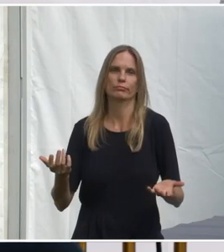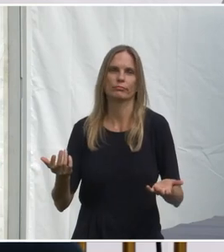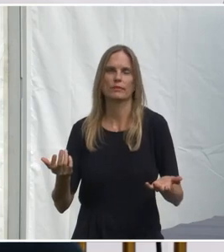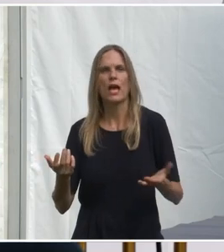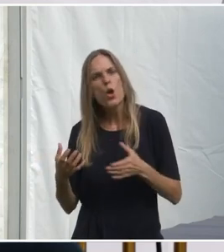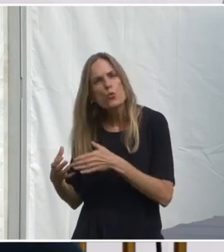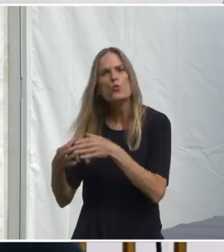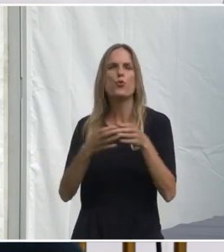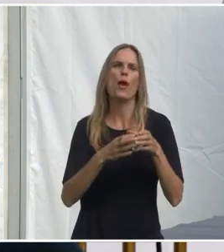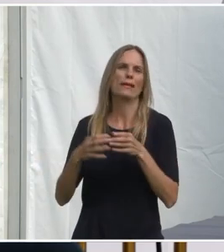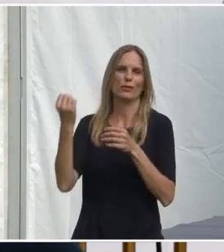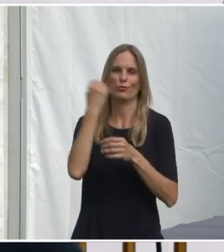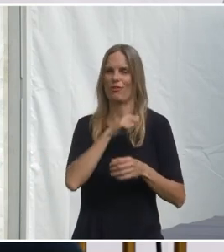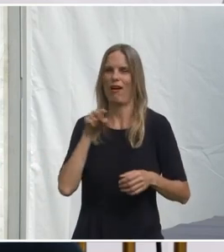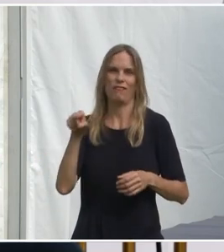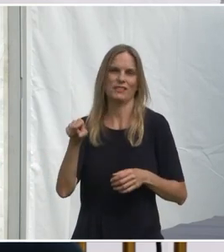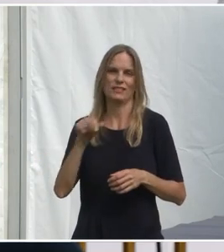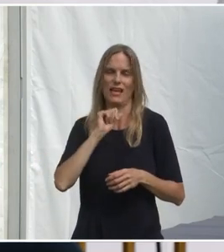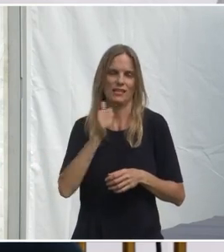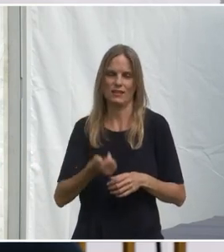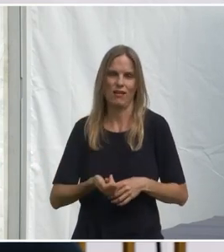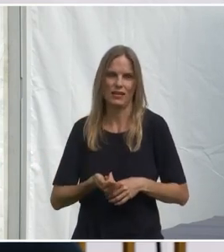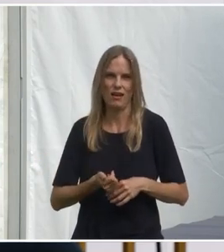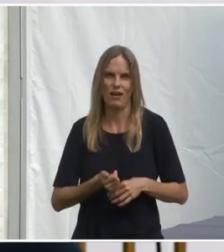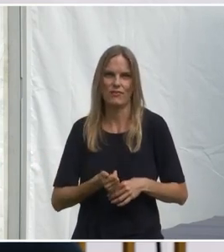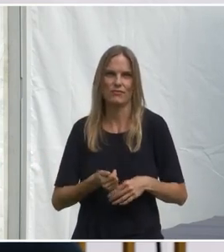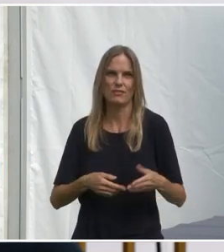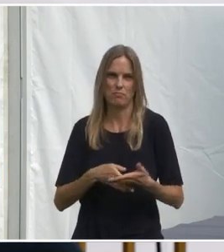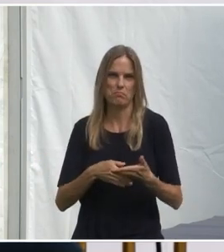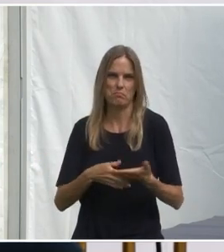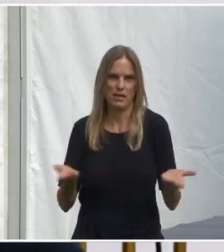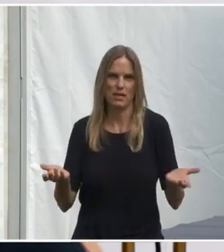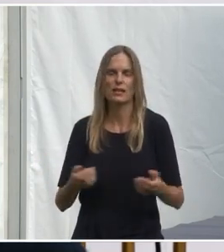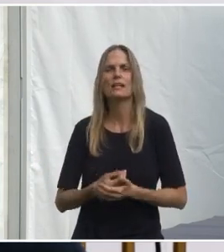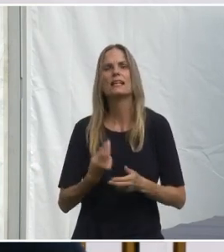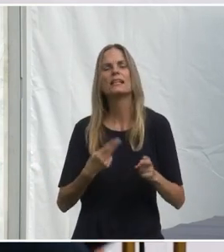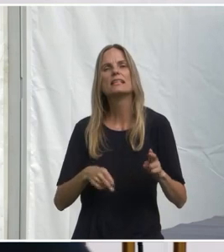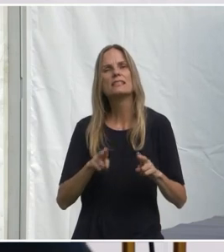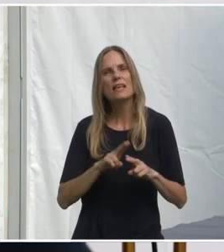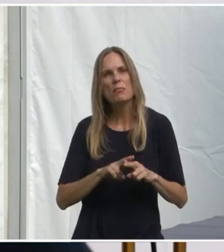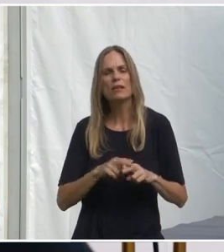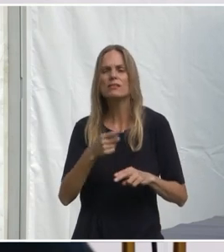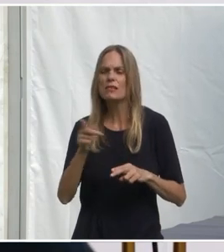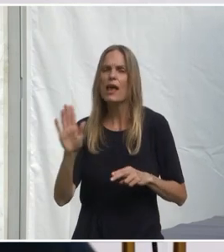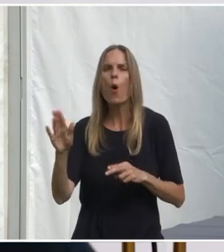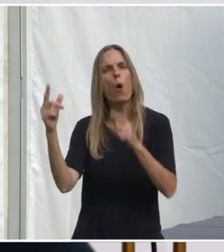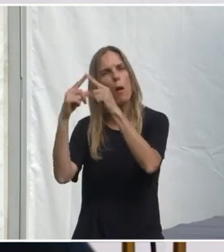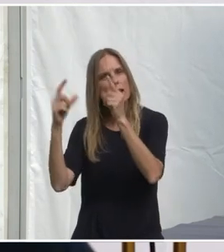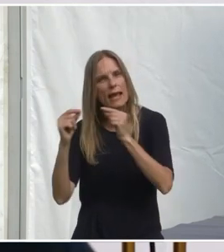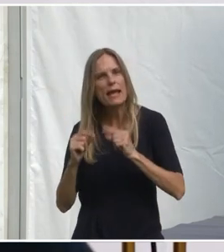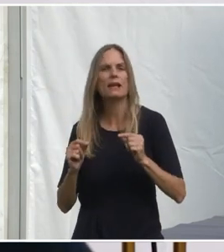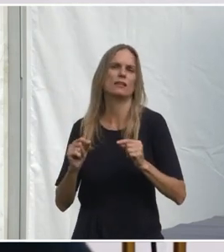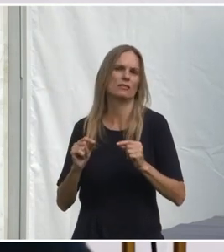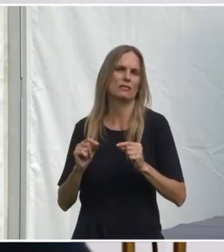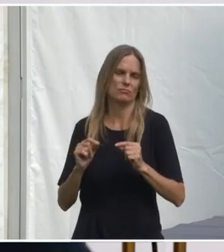can do cannot do that, because it has seemed that it was based on nation states, and they have certain rules and Security